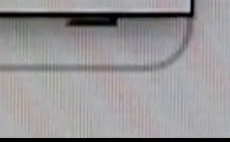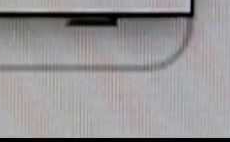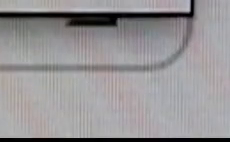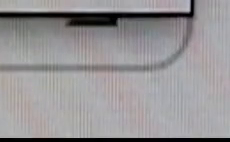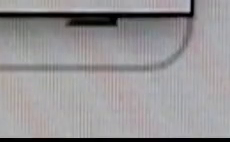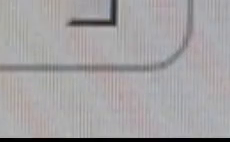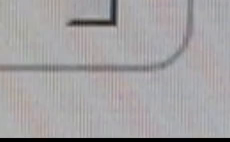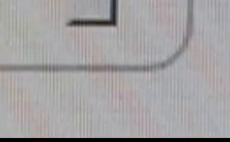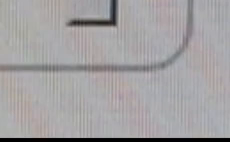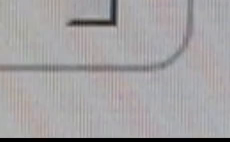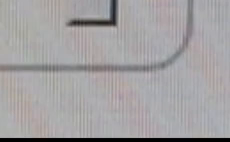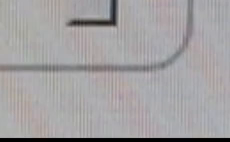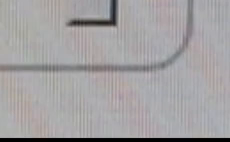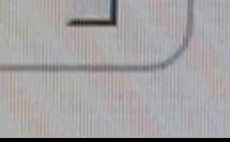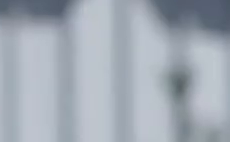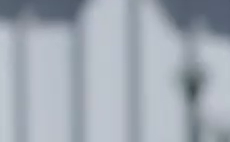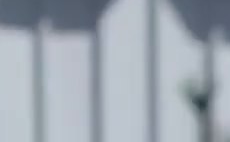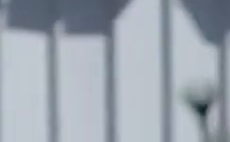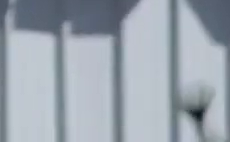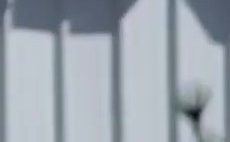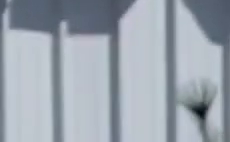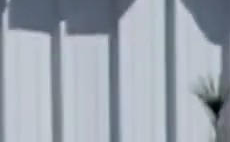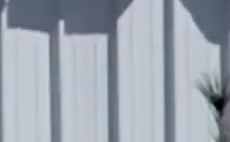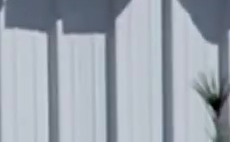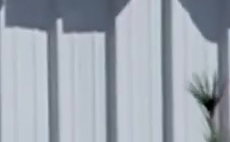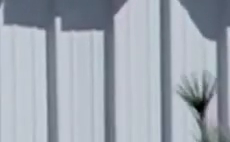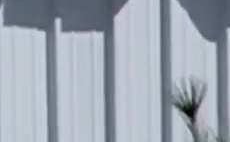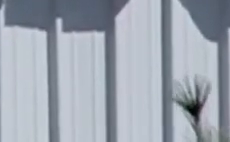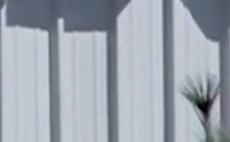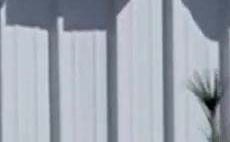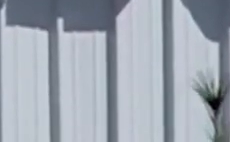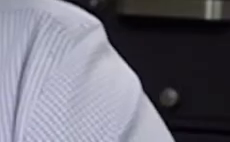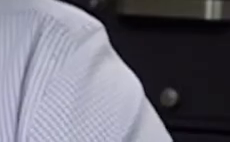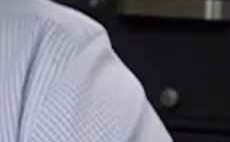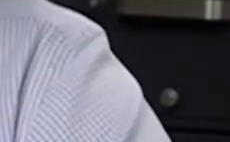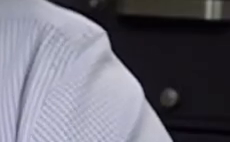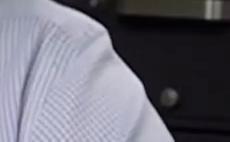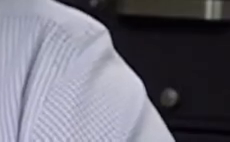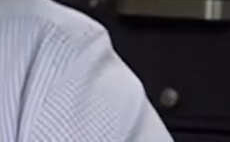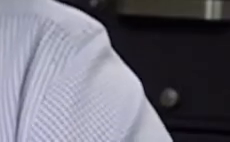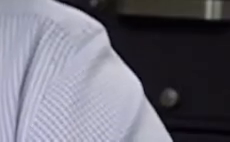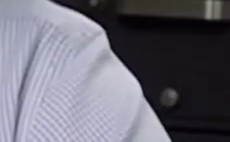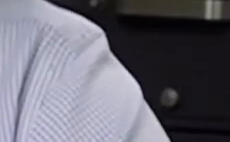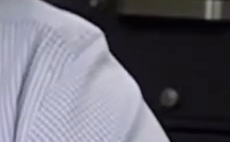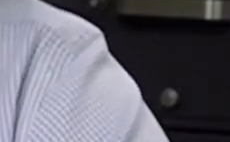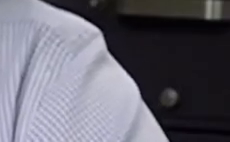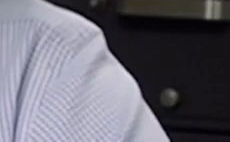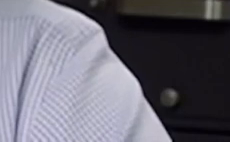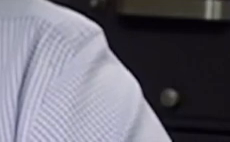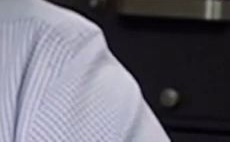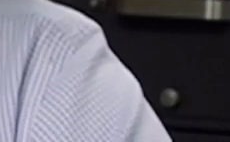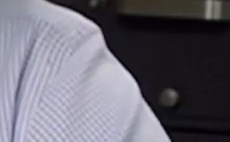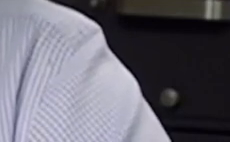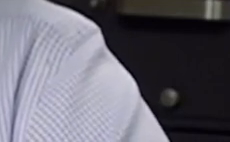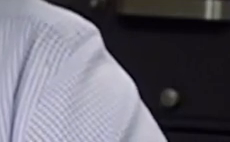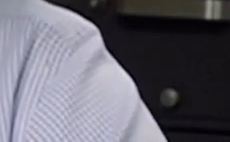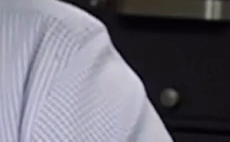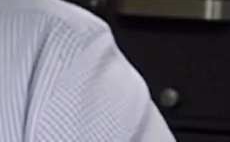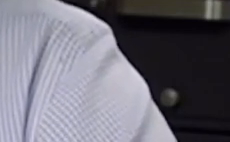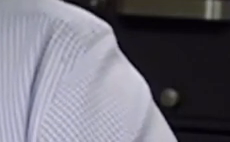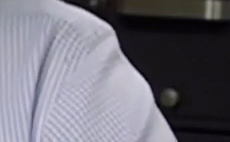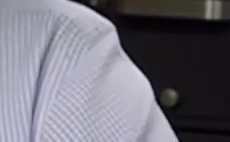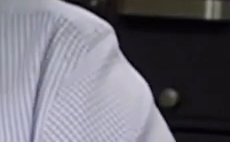item on the internet, you think that you're going through Federal Express, because that's the only option you're given on the internet. Federal Express